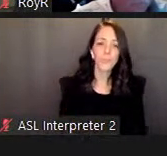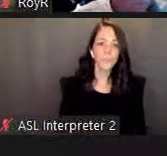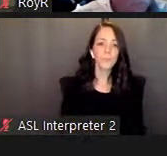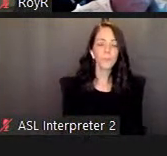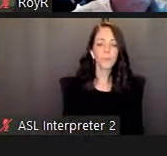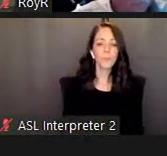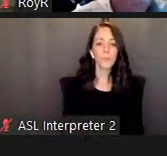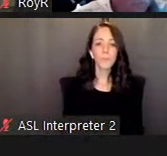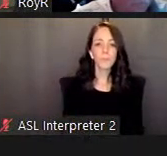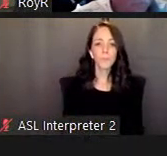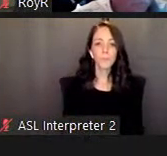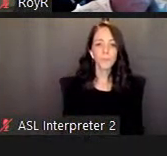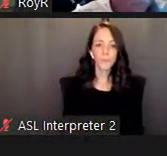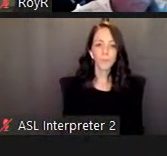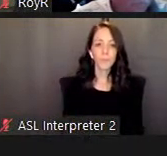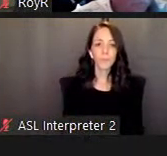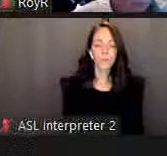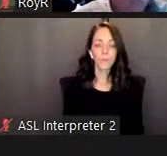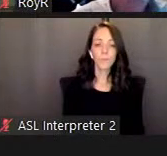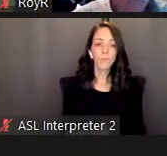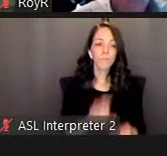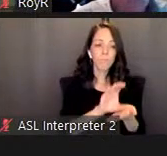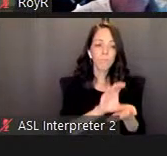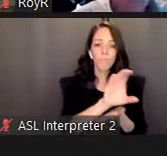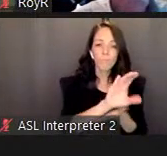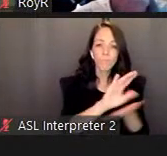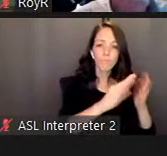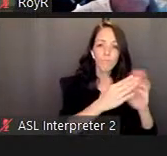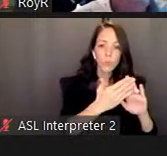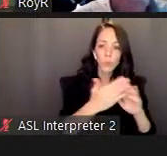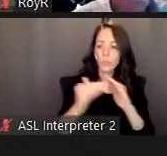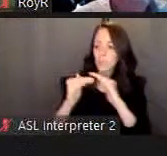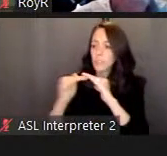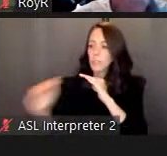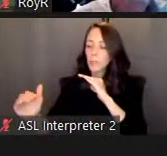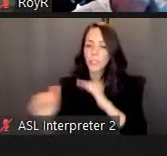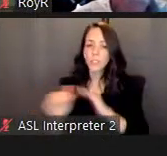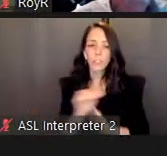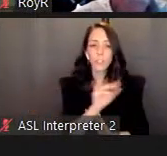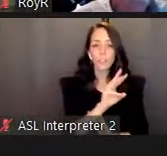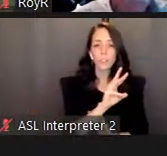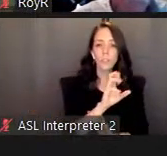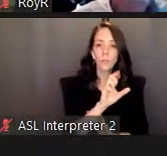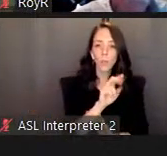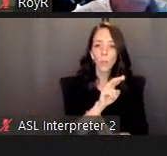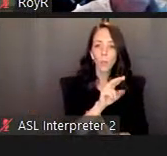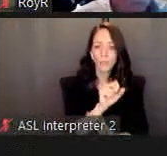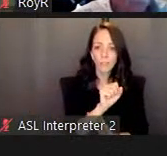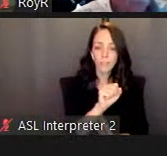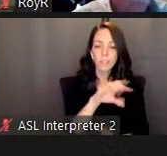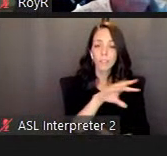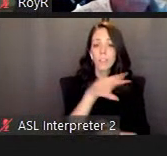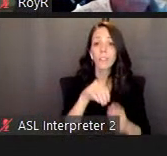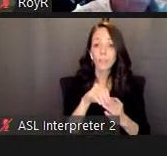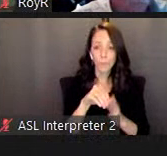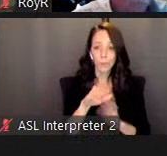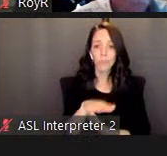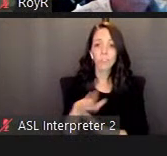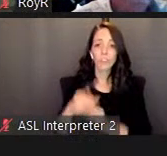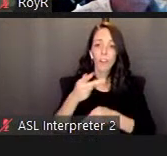Our investments in community stabilization and wellness include a childcare